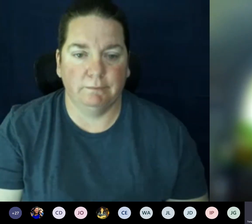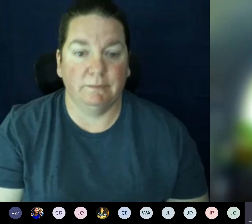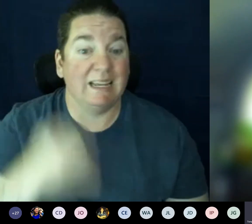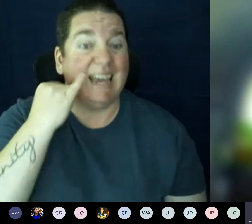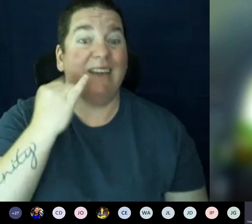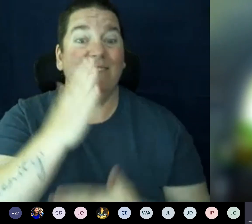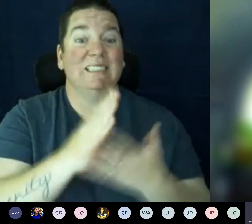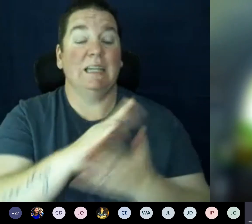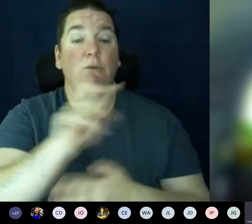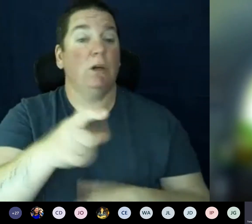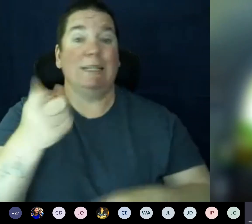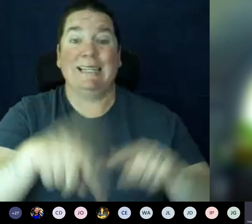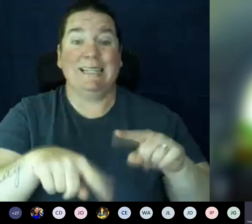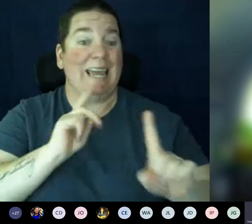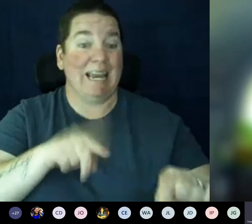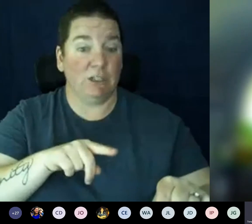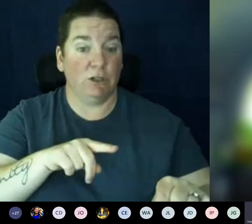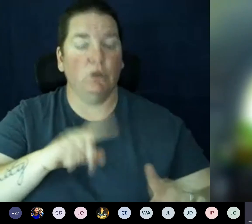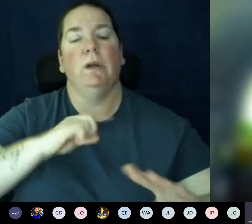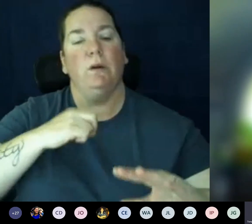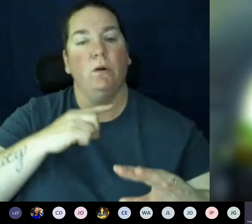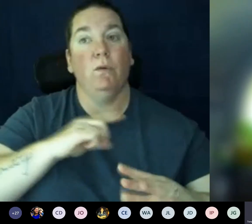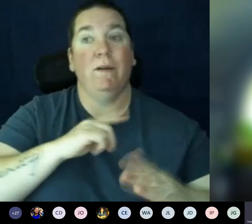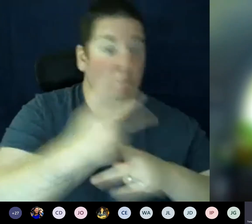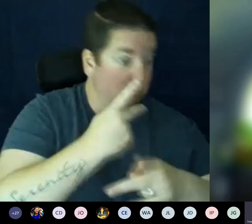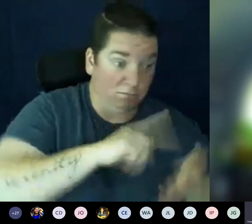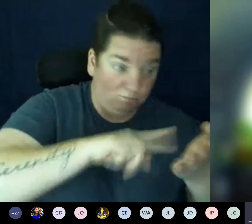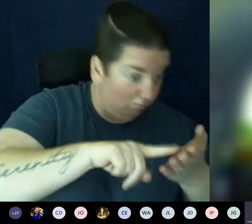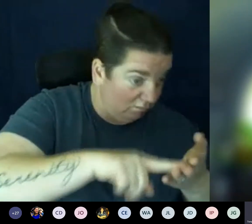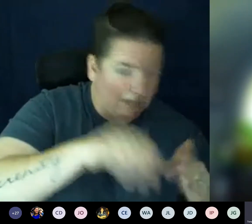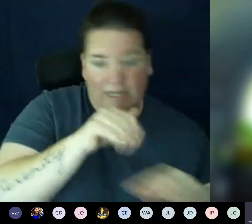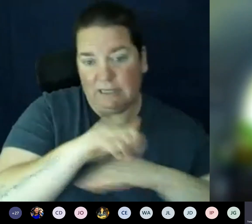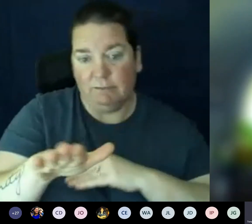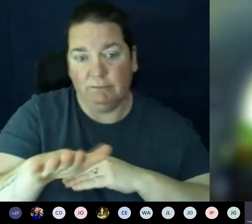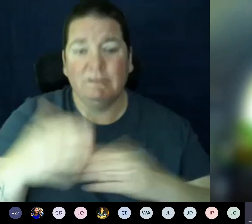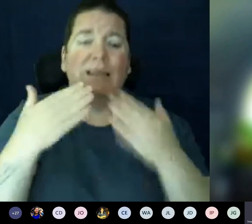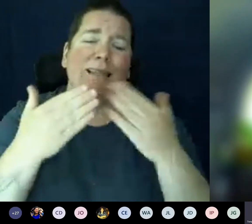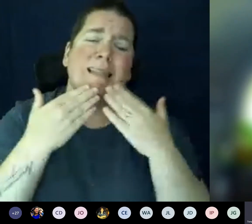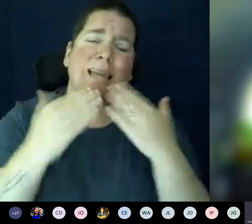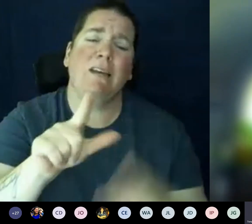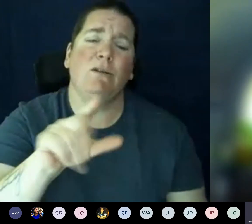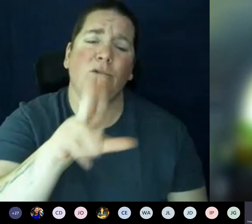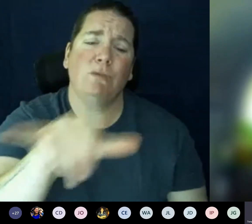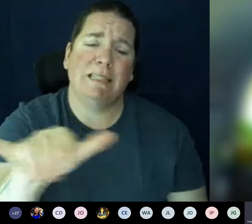that information out in an email as soon as we can. And thank you so much to Lucy too.